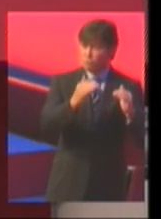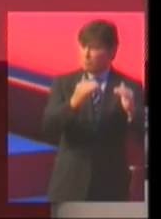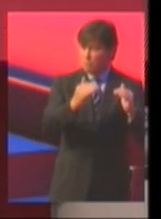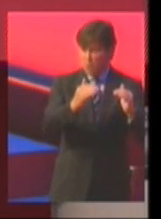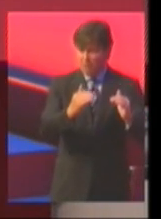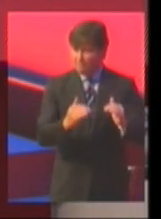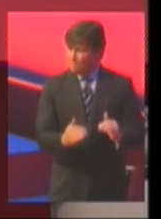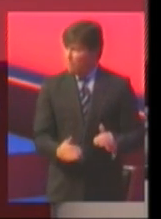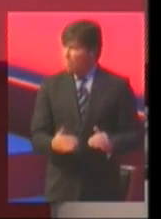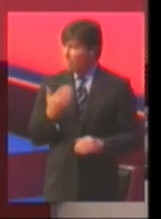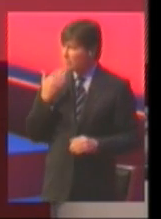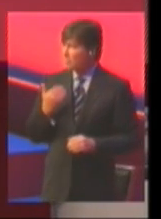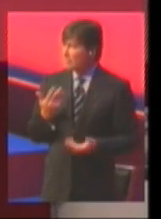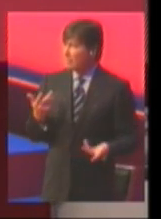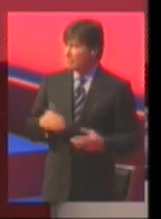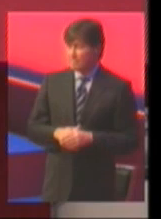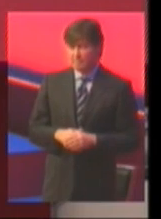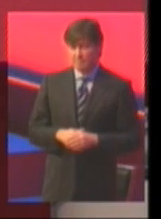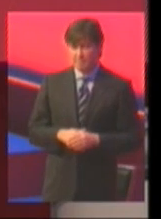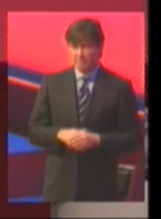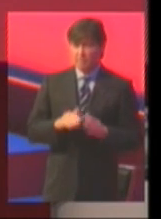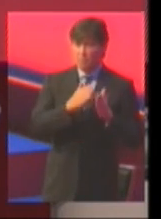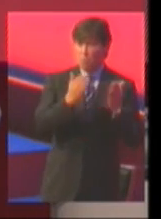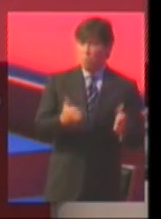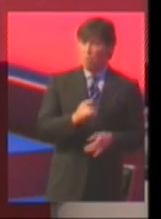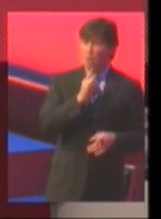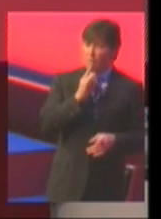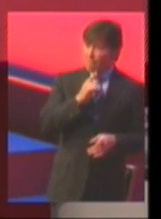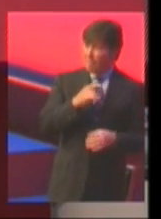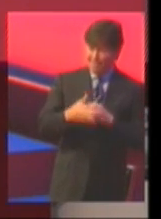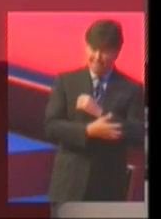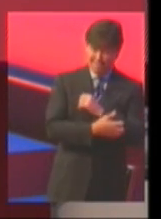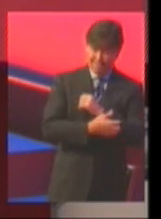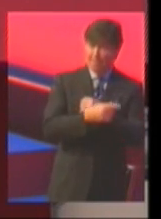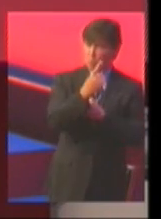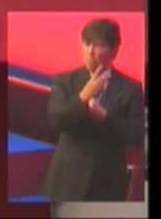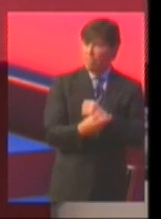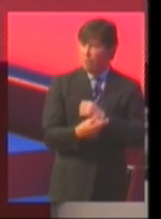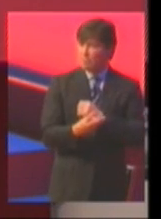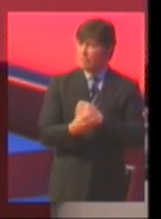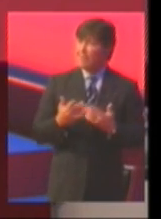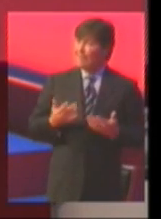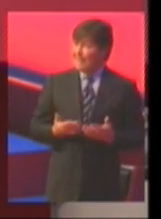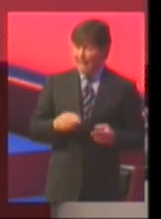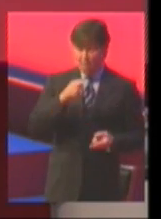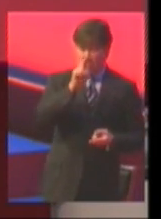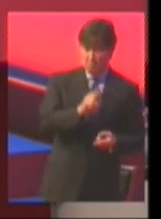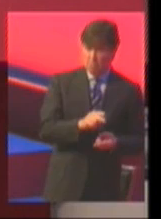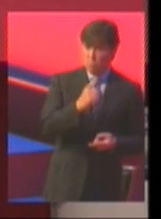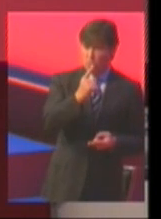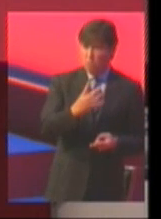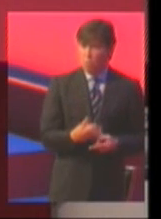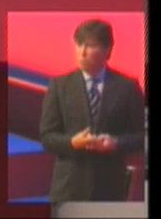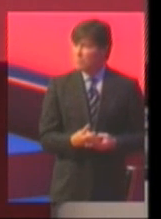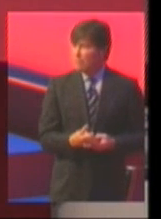has fallen in recent decades. The proportion of the world's population in extreme poverty used to be one third. Now it is down to one